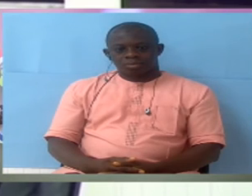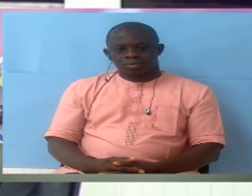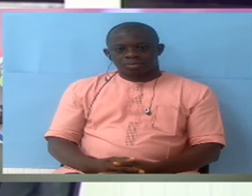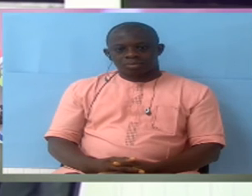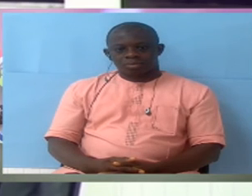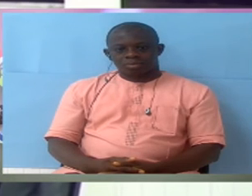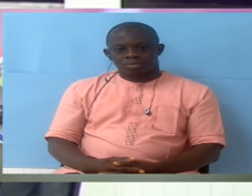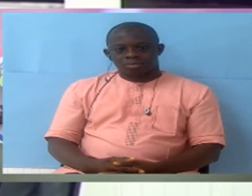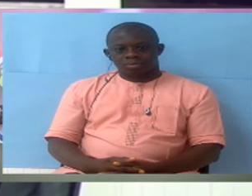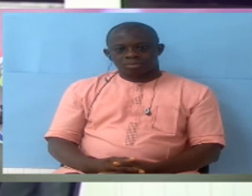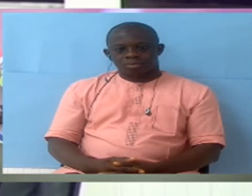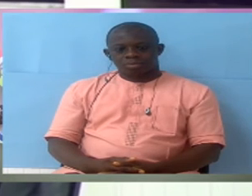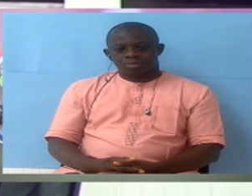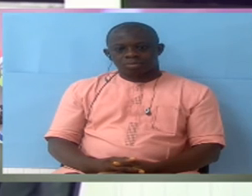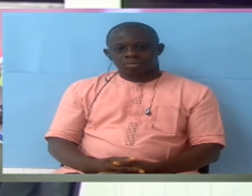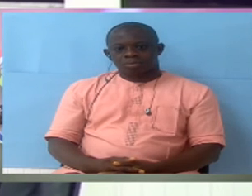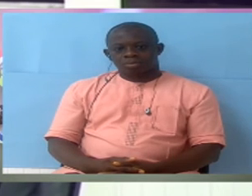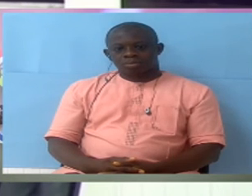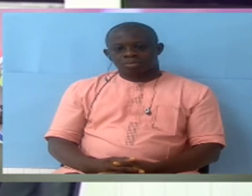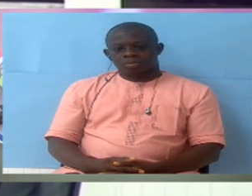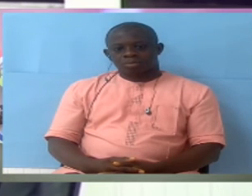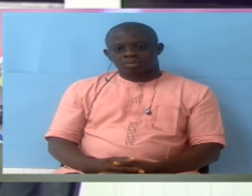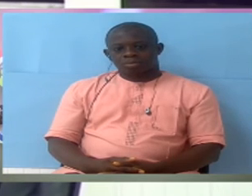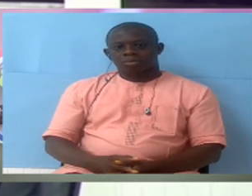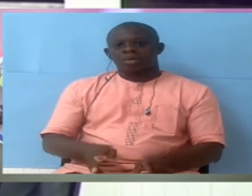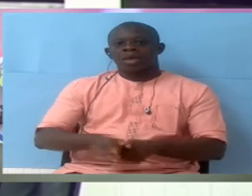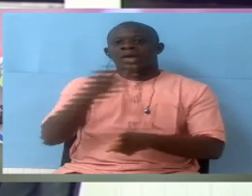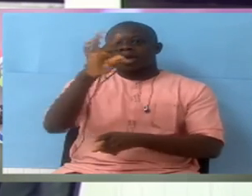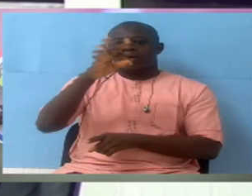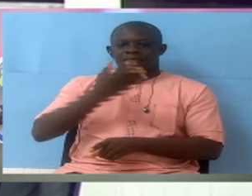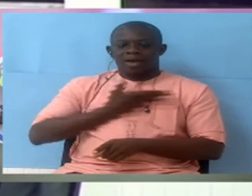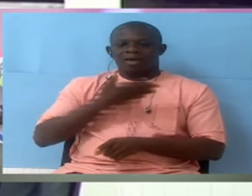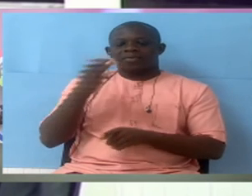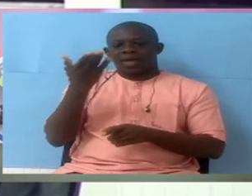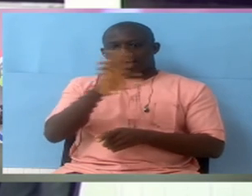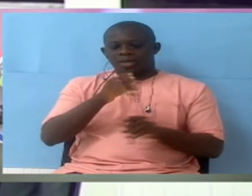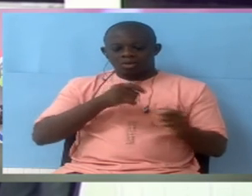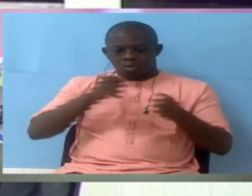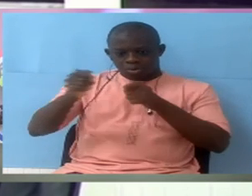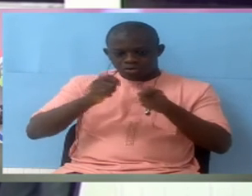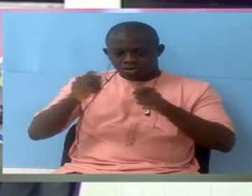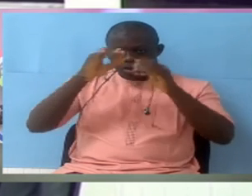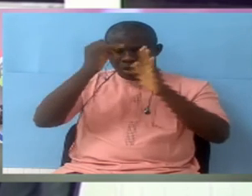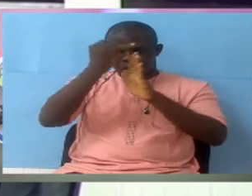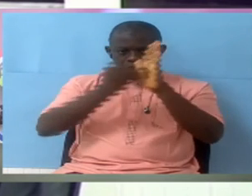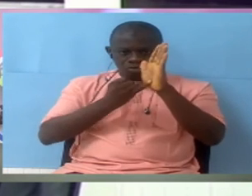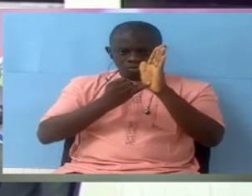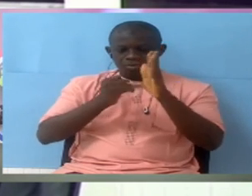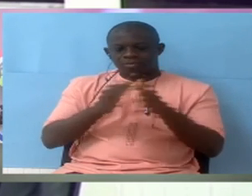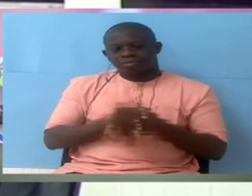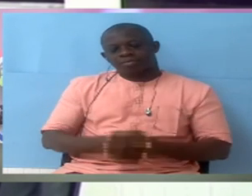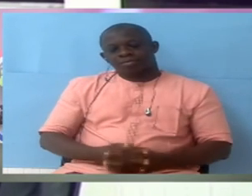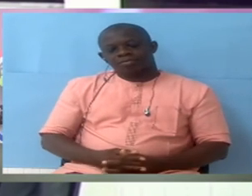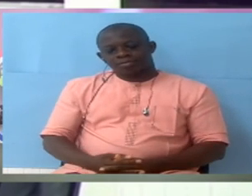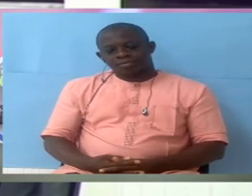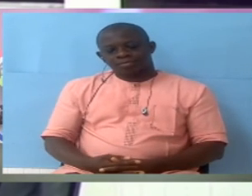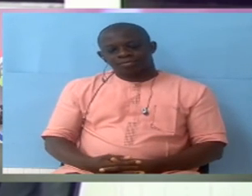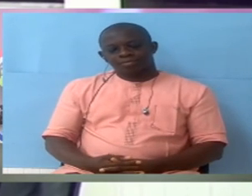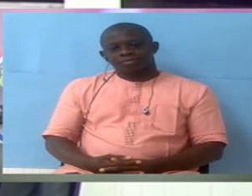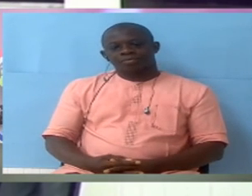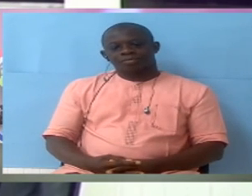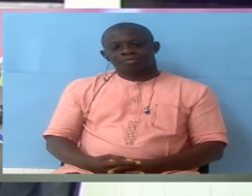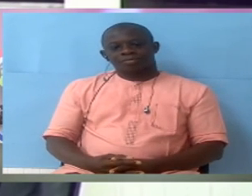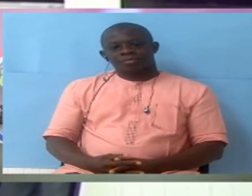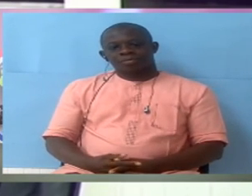If there is a operational issue, so fekke ne amna dara lo xamne ñu ko wara doxal,